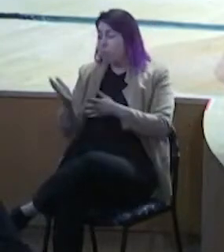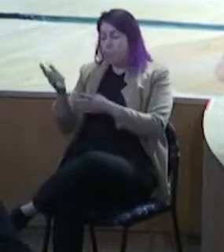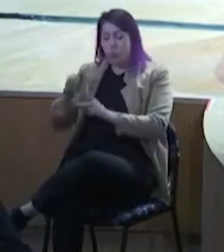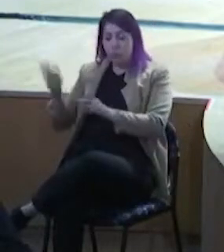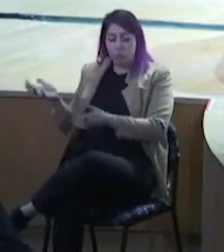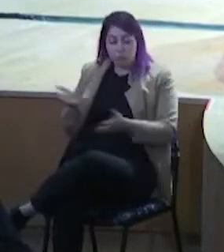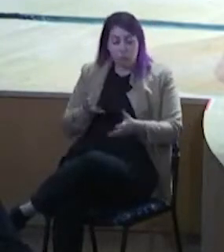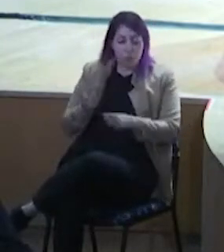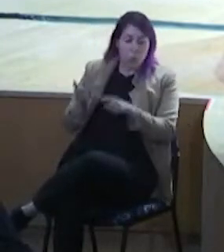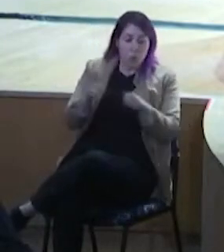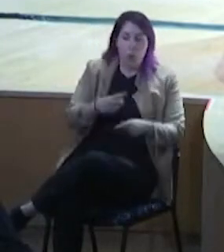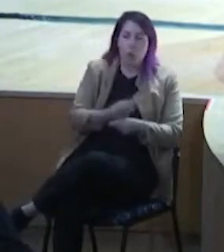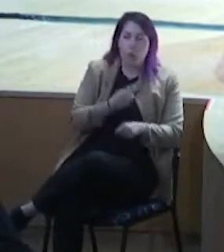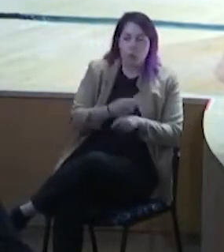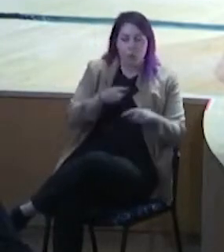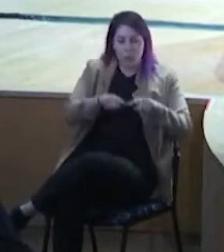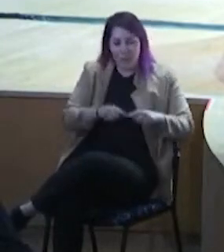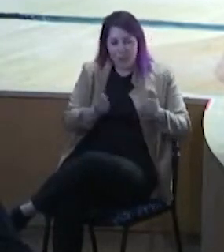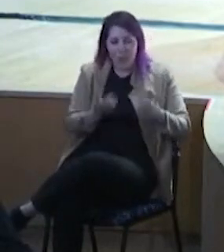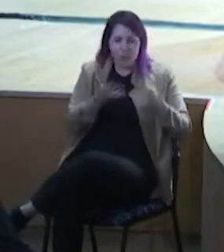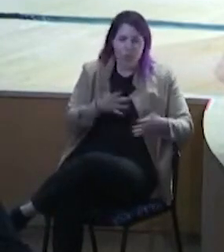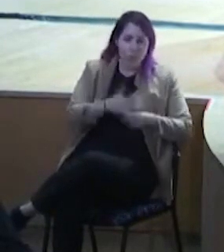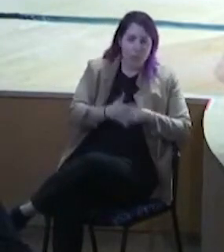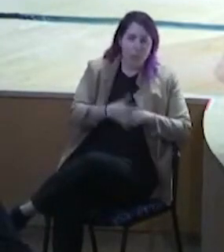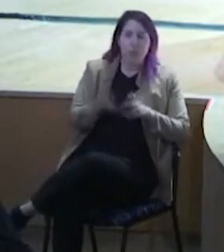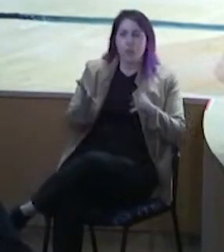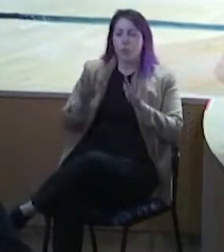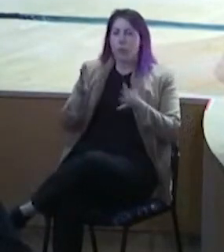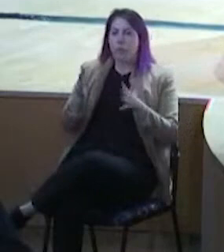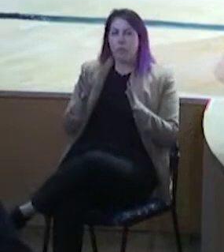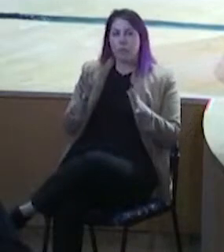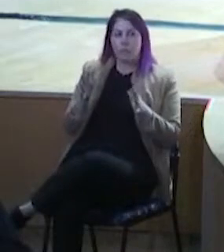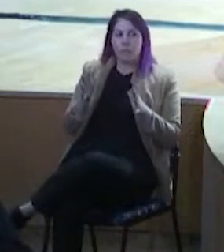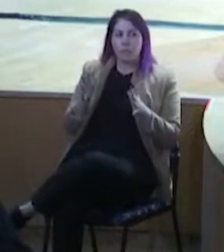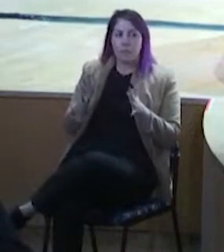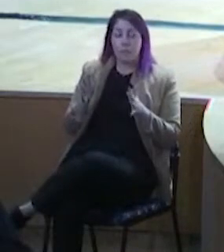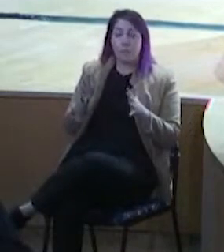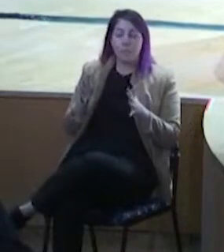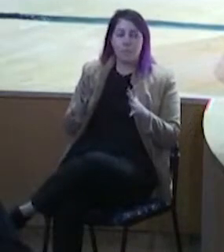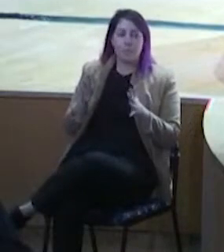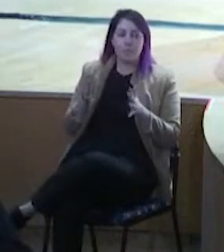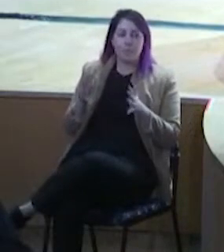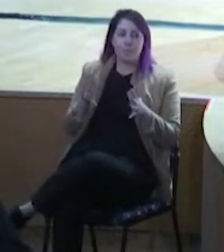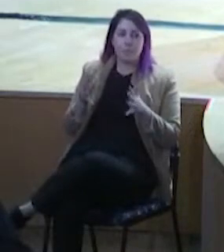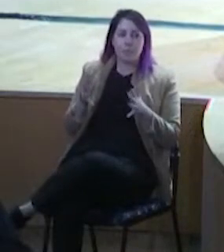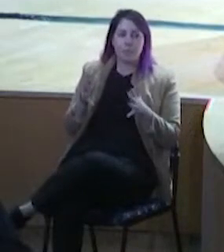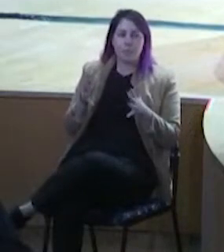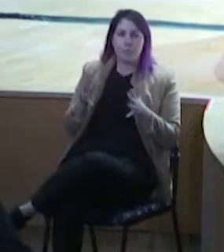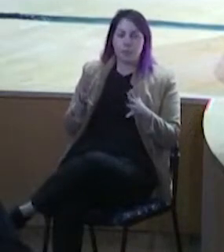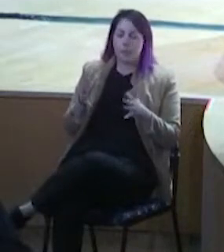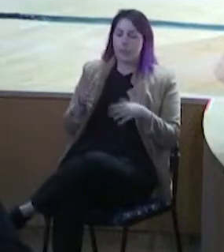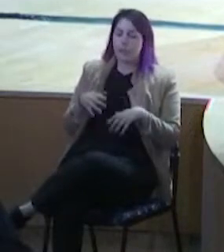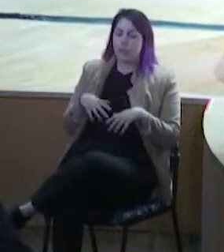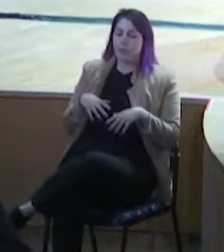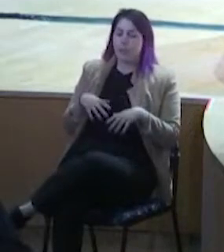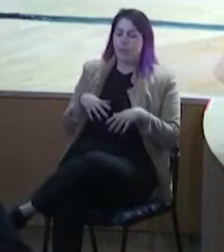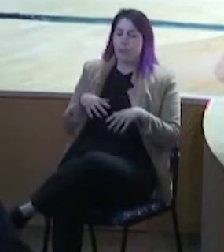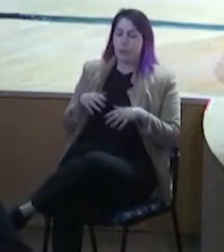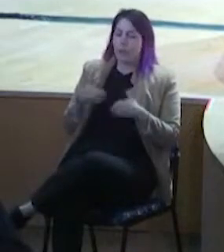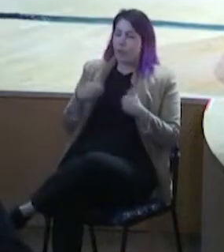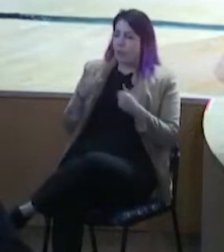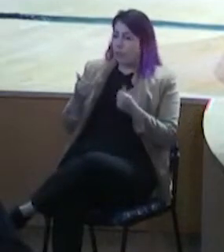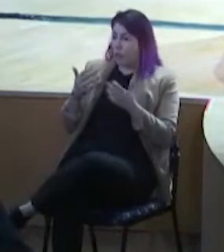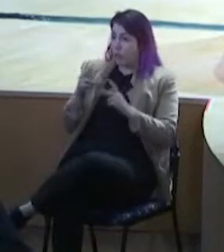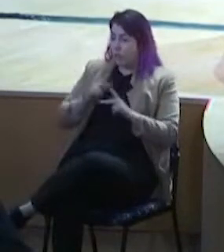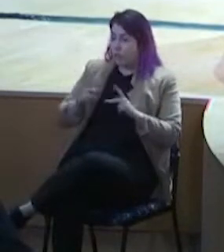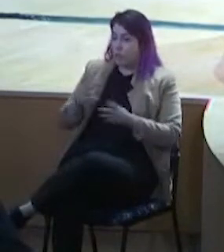So there was this sort of buffer to where the land maintained the amount of people there. And I think in